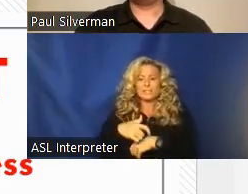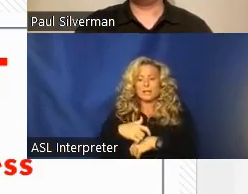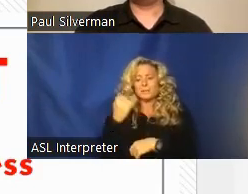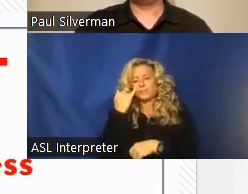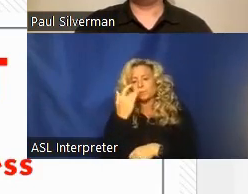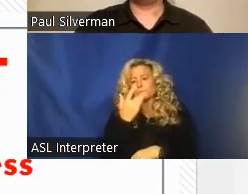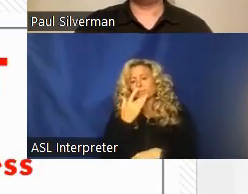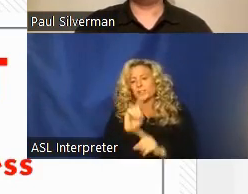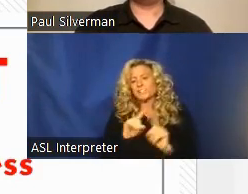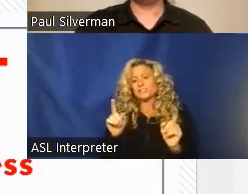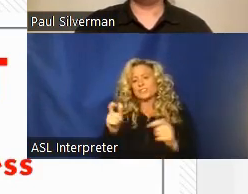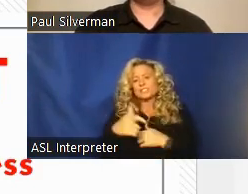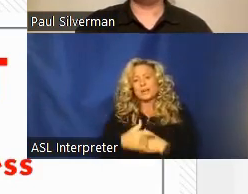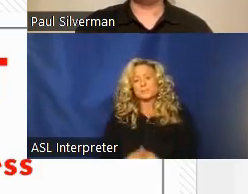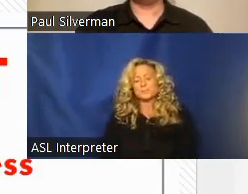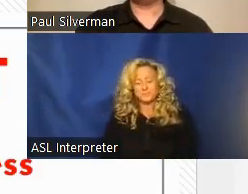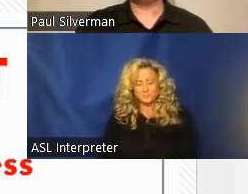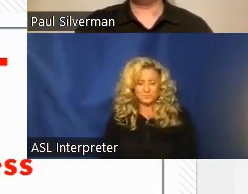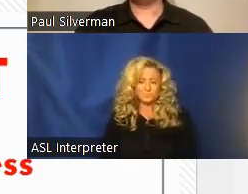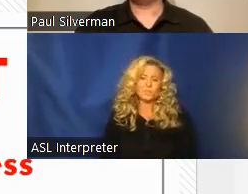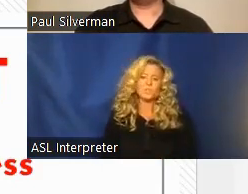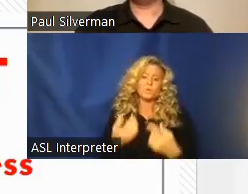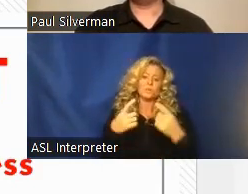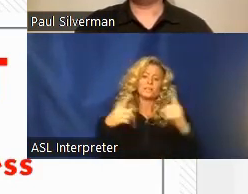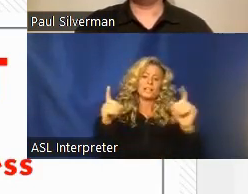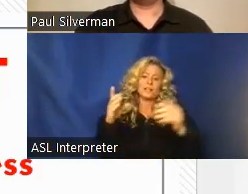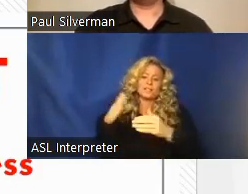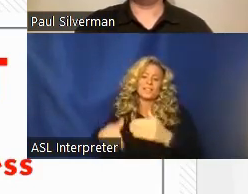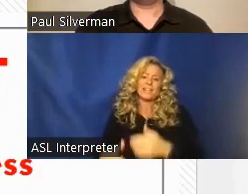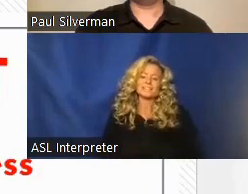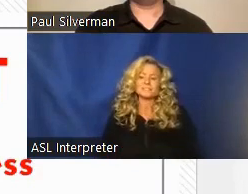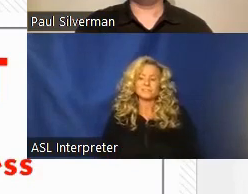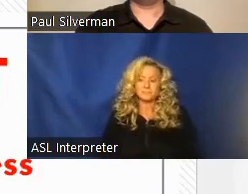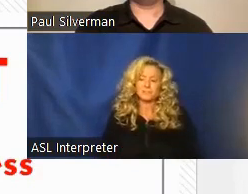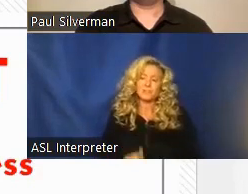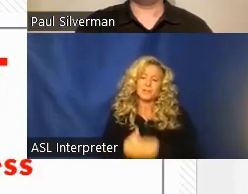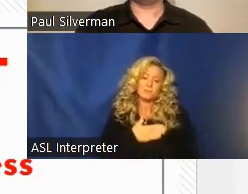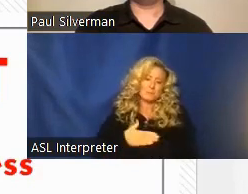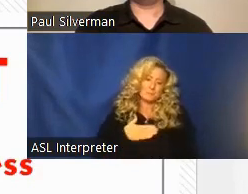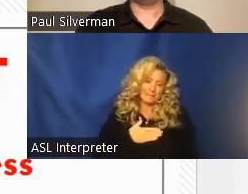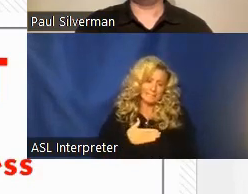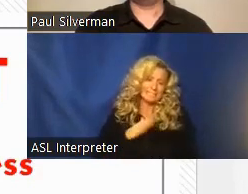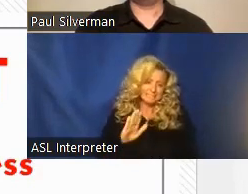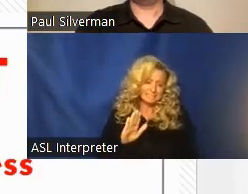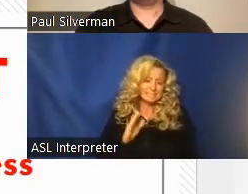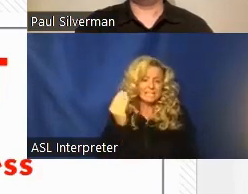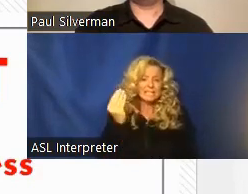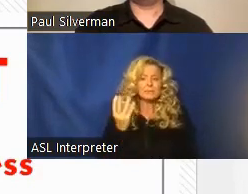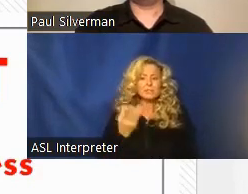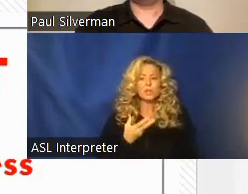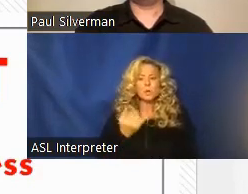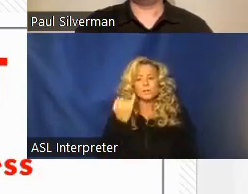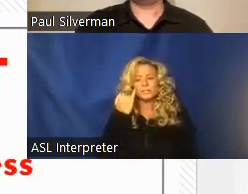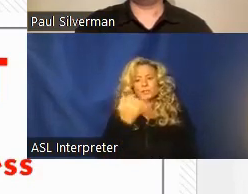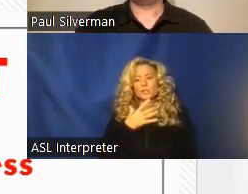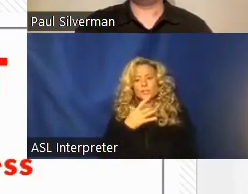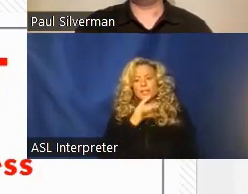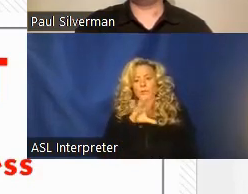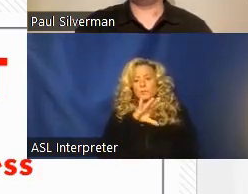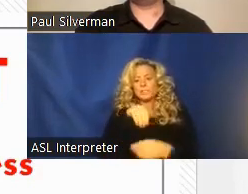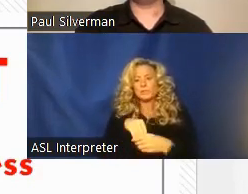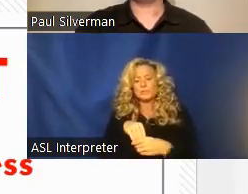prefer a different time. Okay, so we'll announce that again at the end, but please let us know if you'd like those